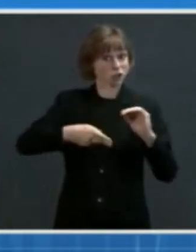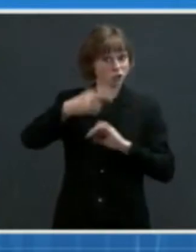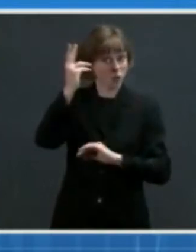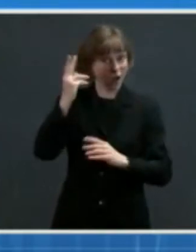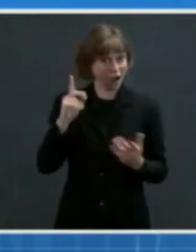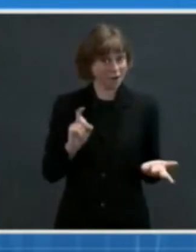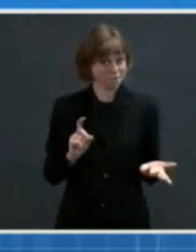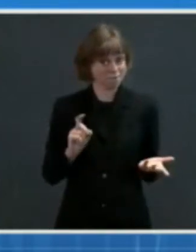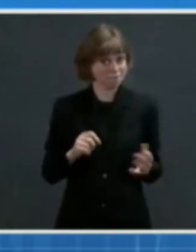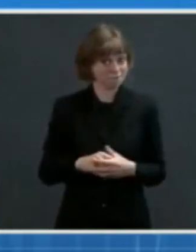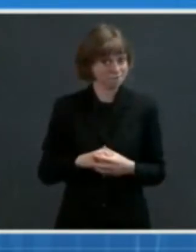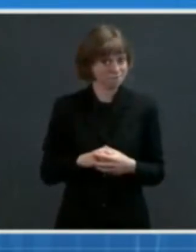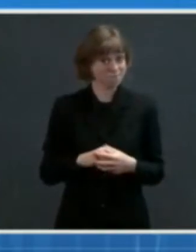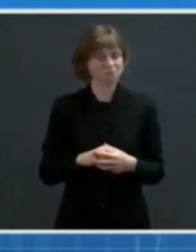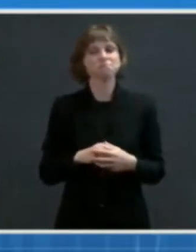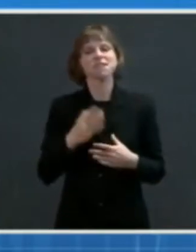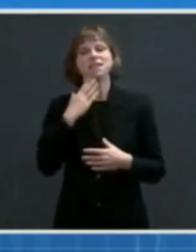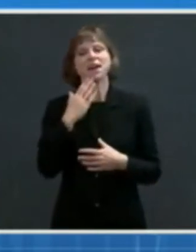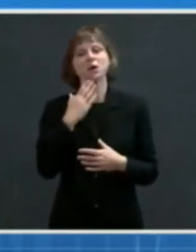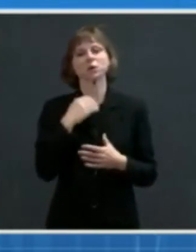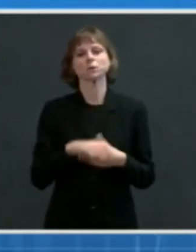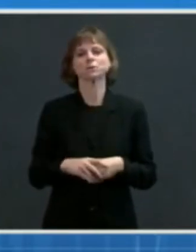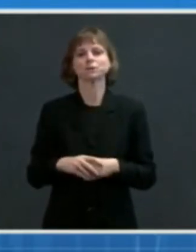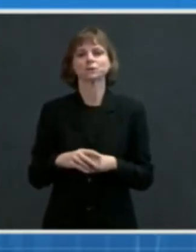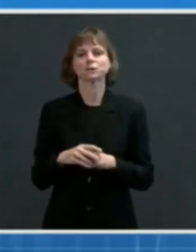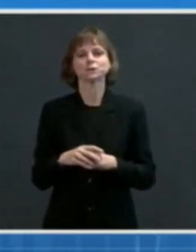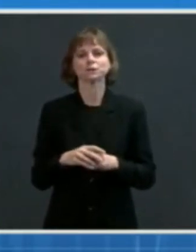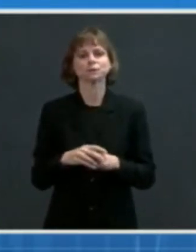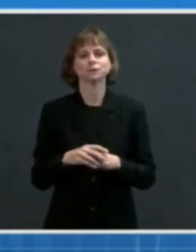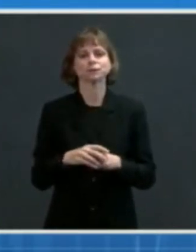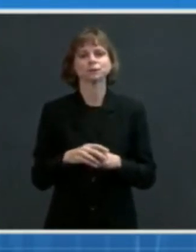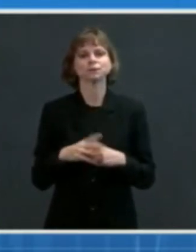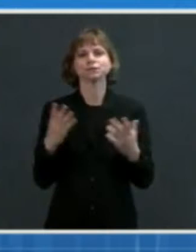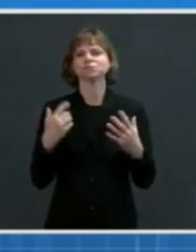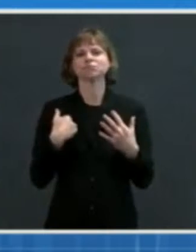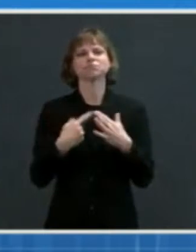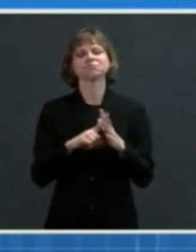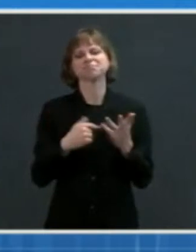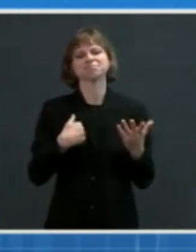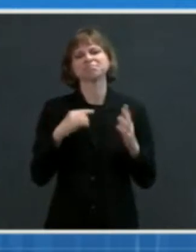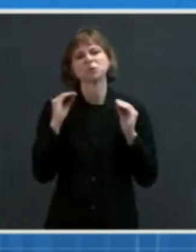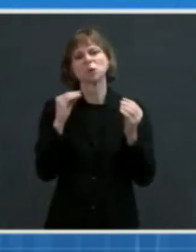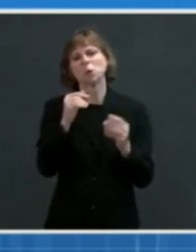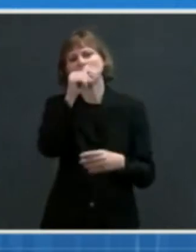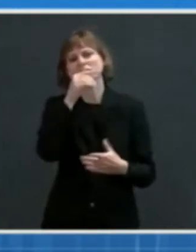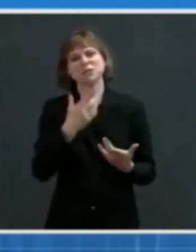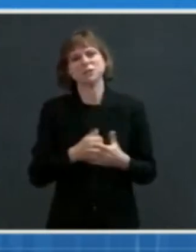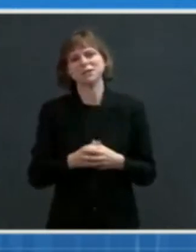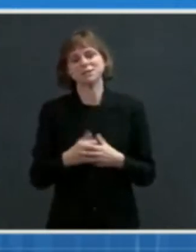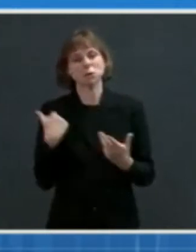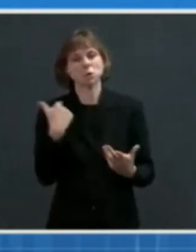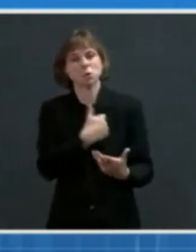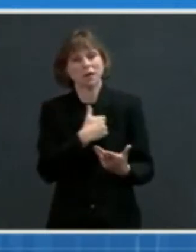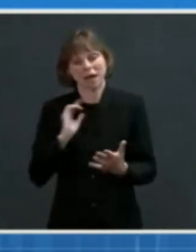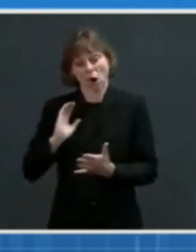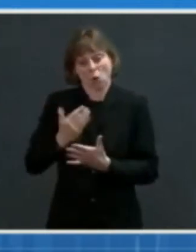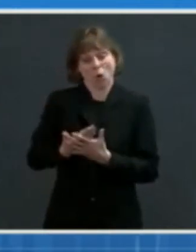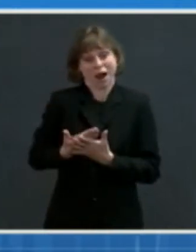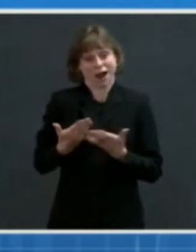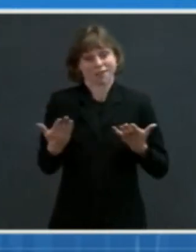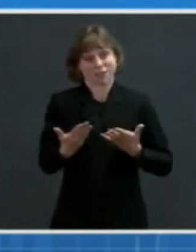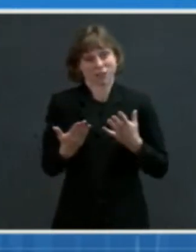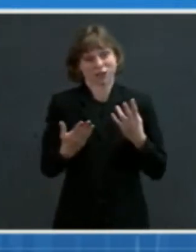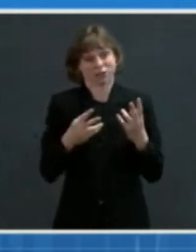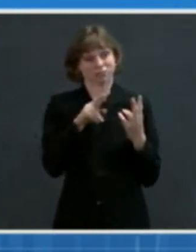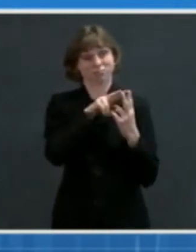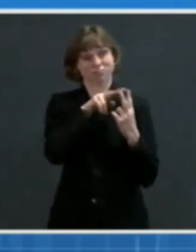Morgan. Well, look, we begin with, I don't think it's any secret that when we arrived here, Pfizer and